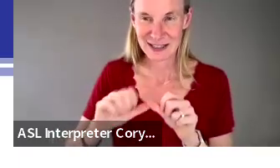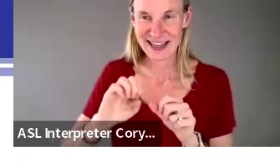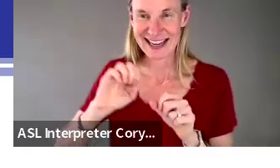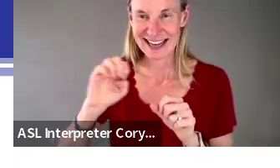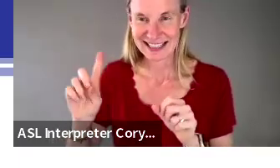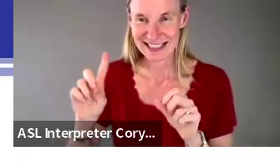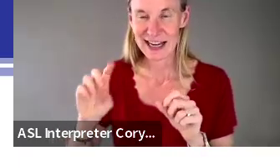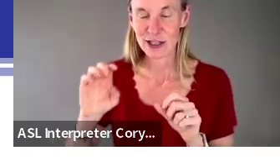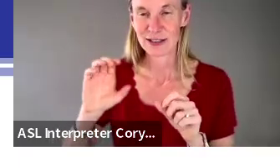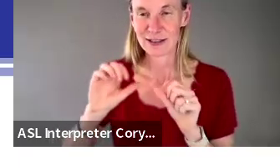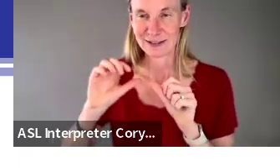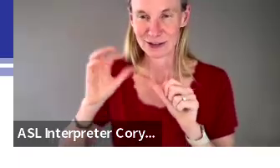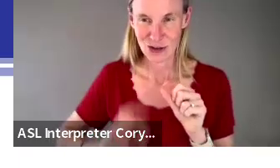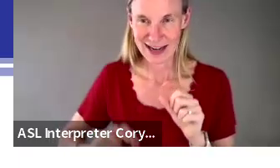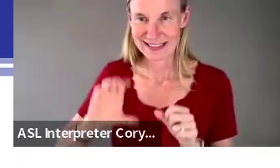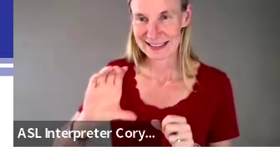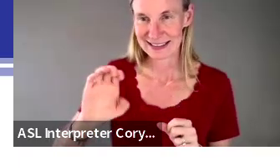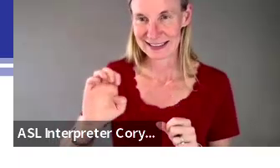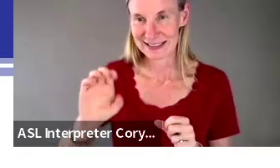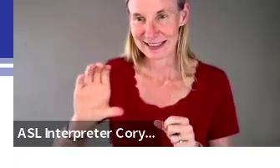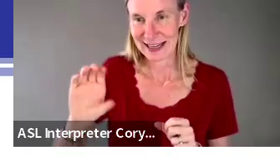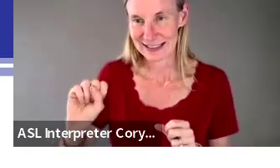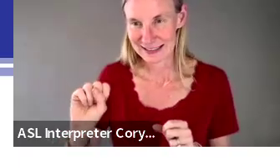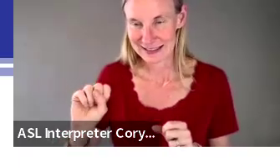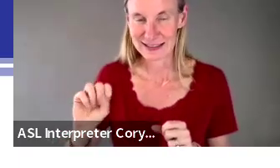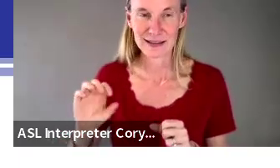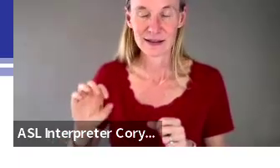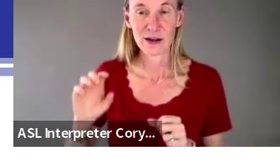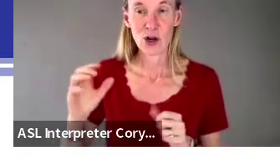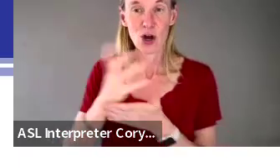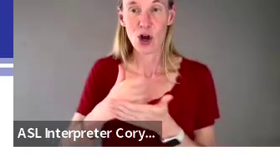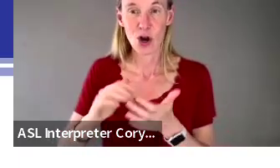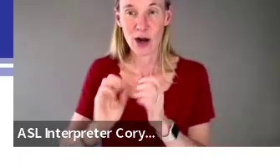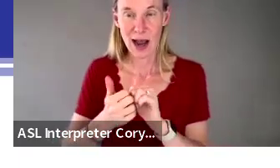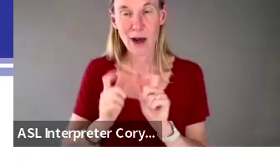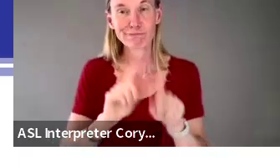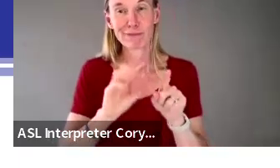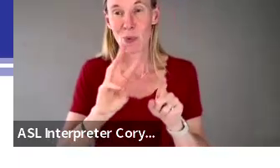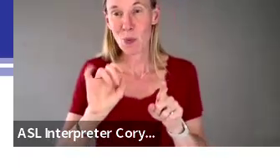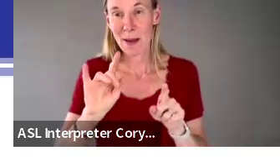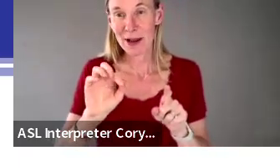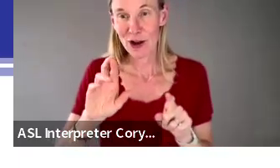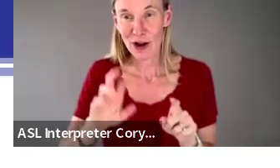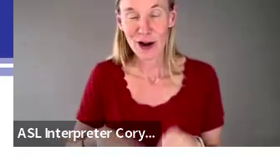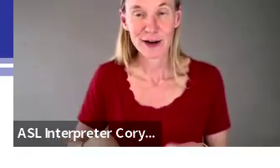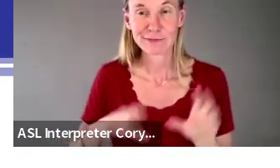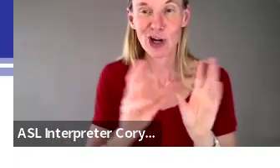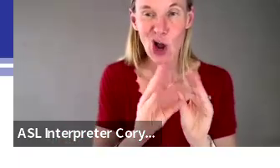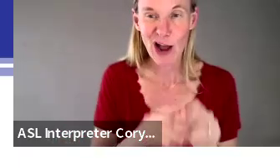And these continuing education credits can be earned by attending webinars, going